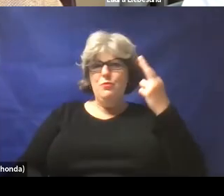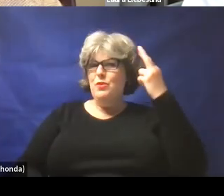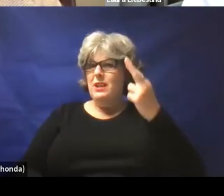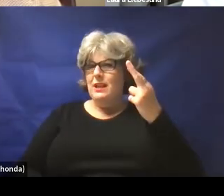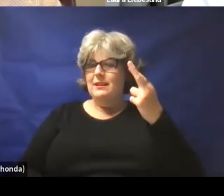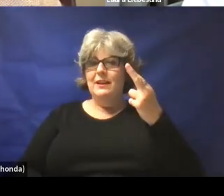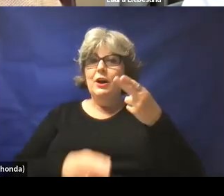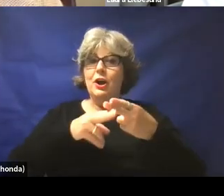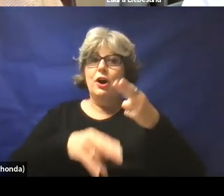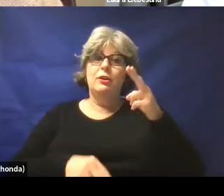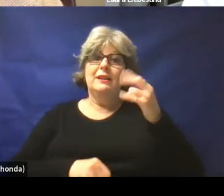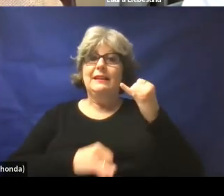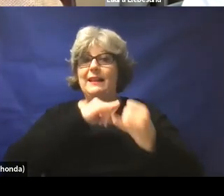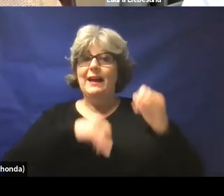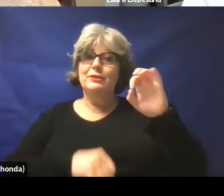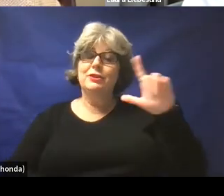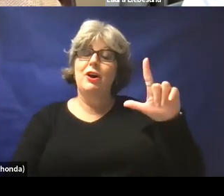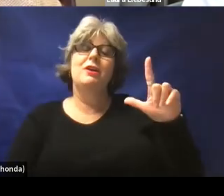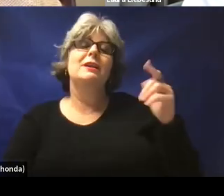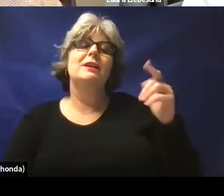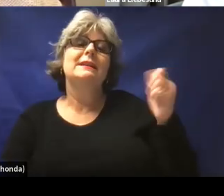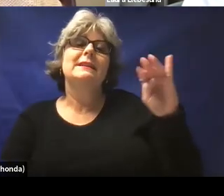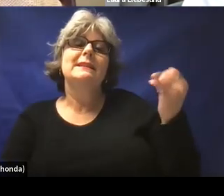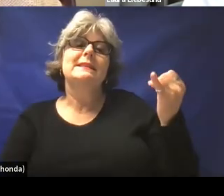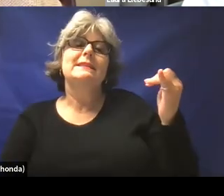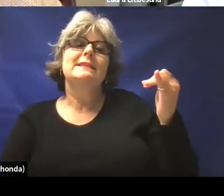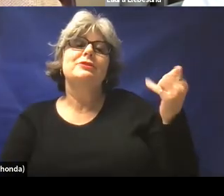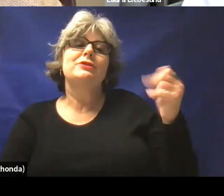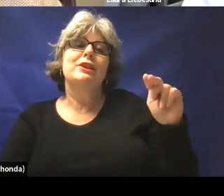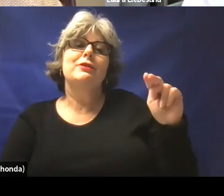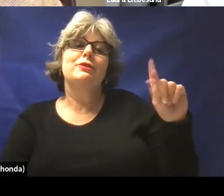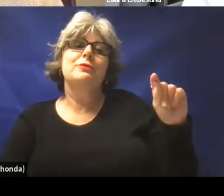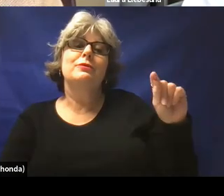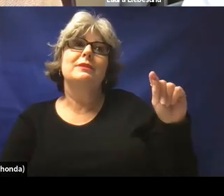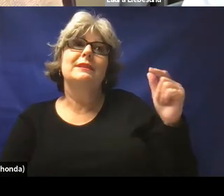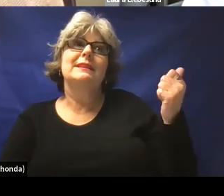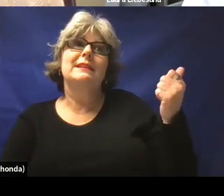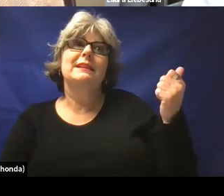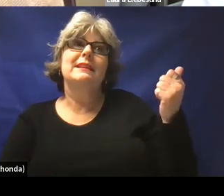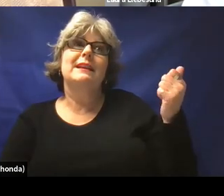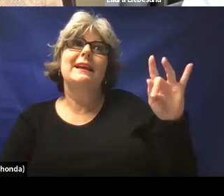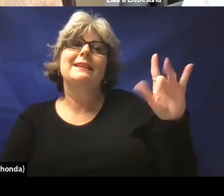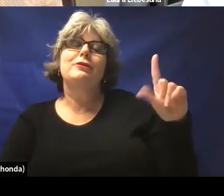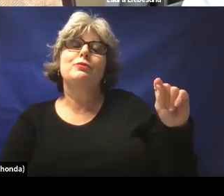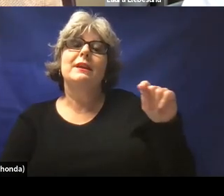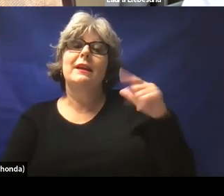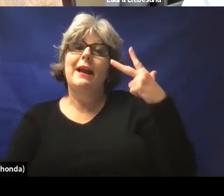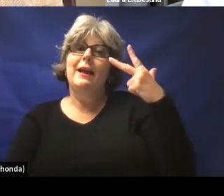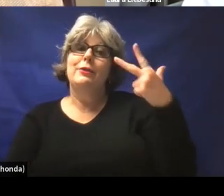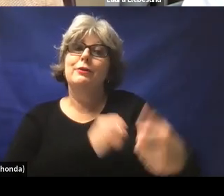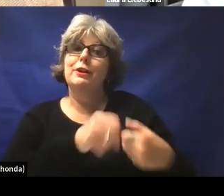last call was January 17th, 1920 for Prohibition, but it came 3 years earlier in Washington,